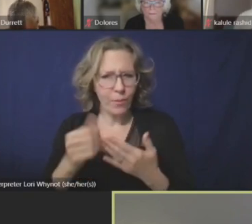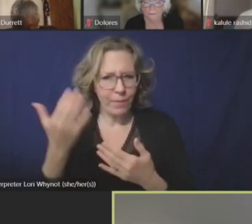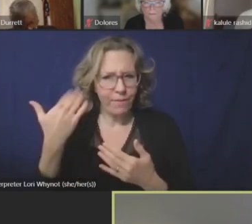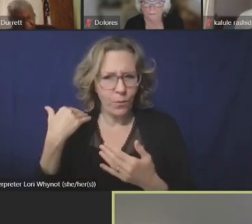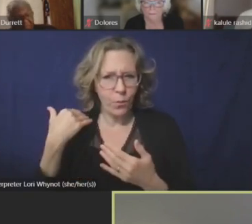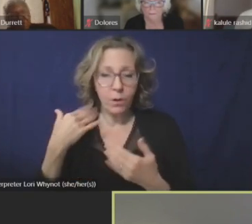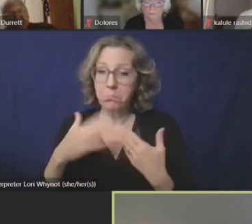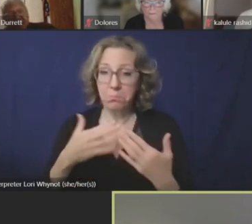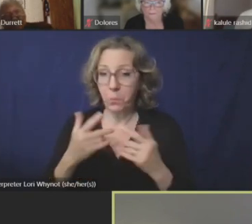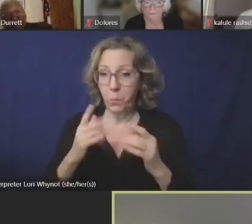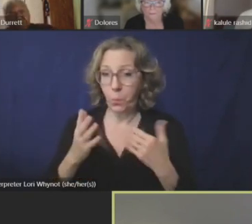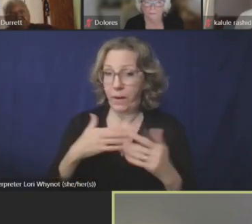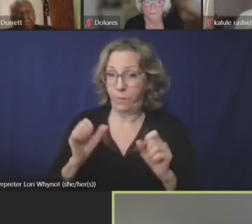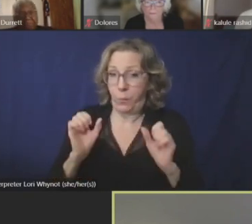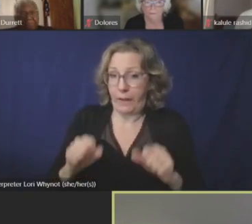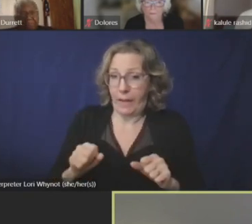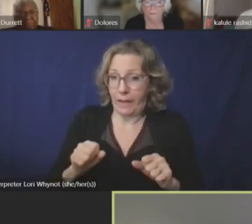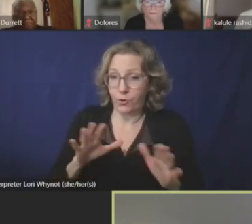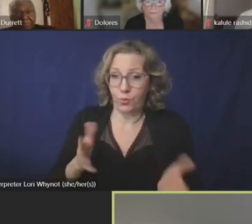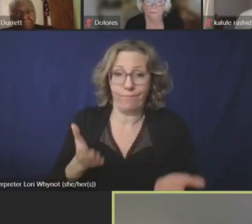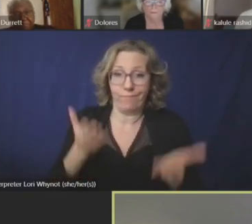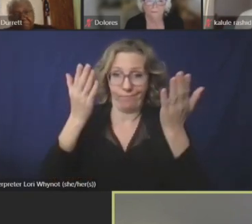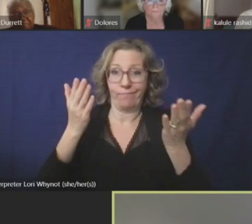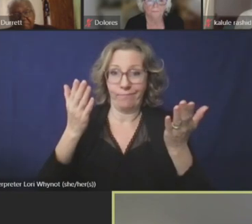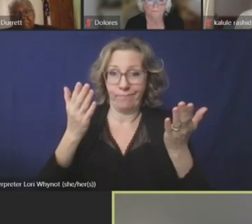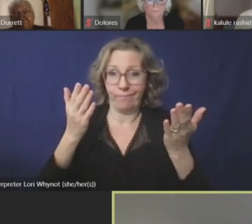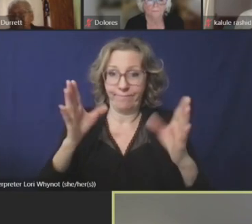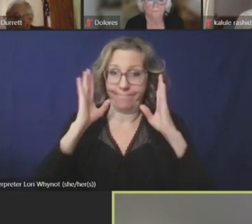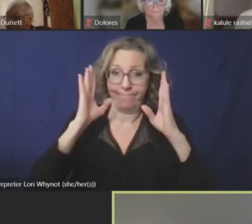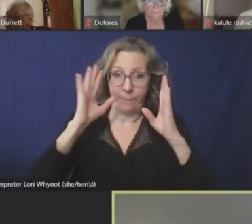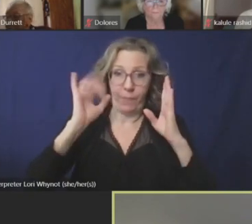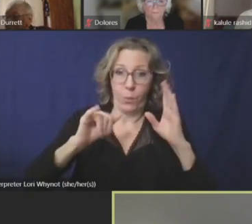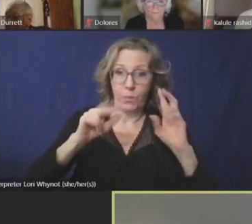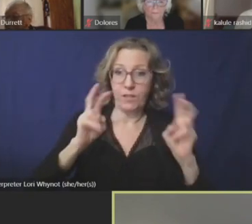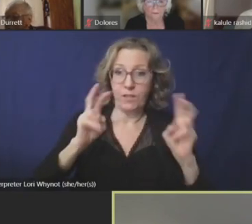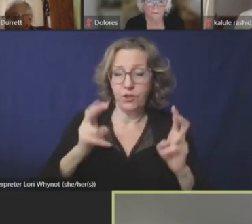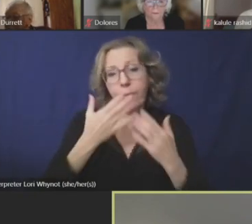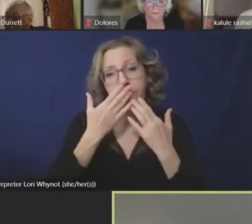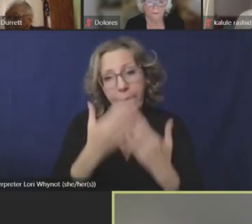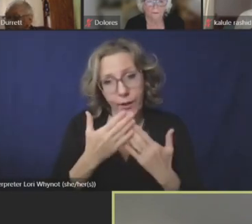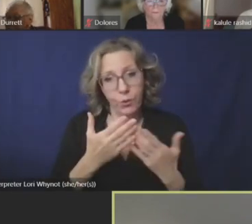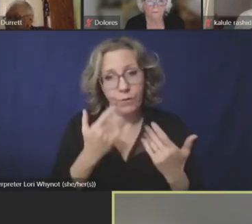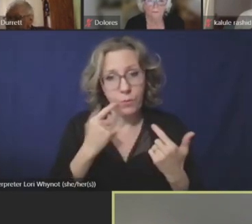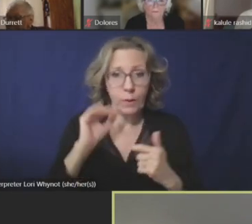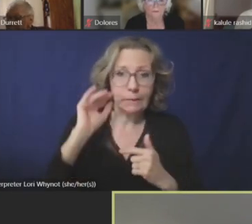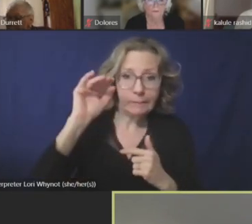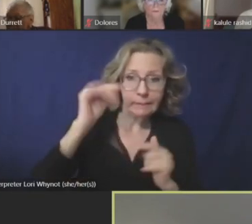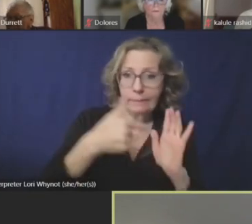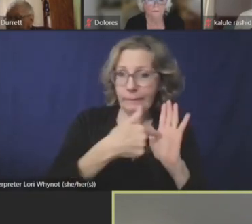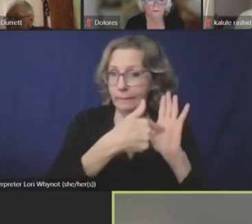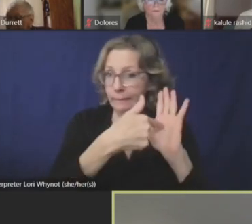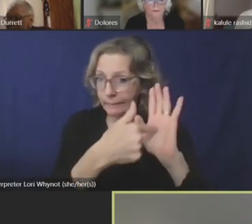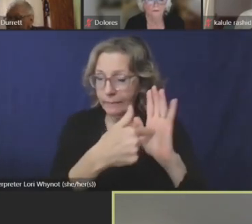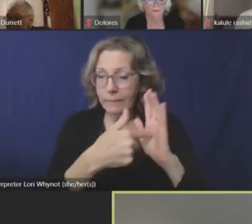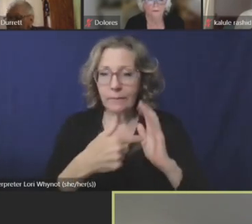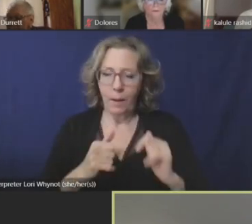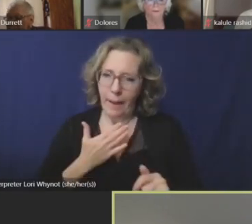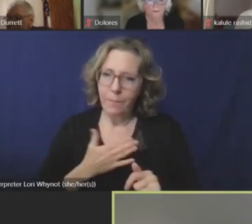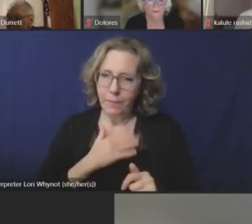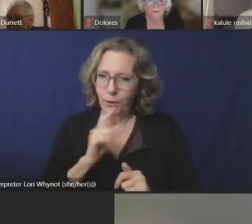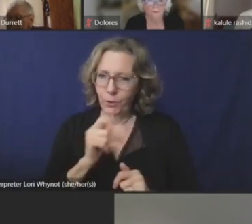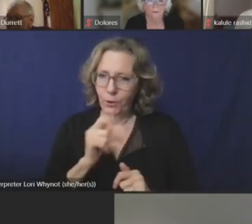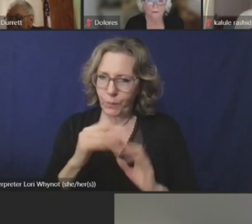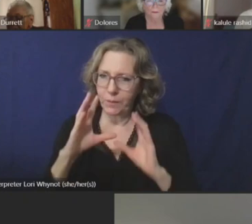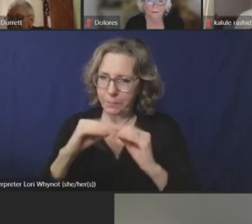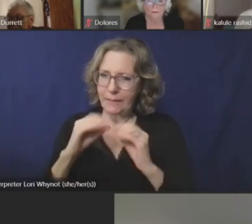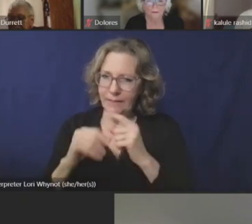elevate these issues. And thank you for bringing them to his attention. I'm glad that you'll be able to meet with him. So yeah,